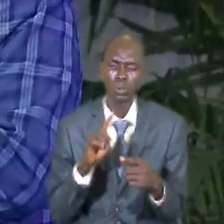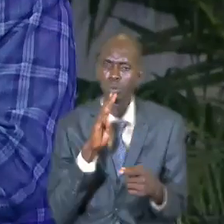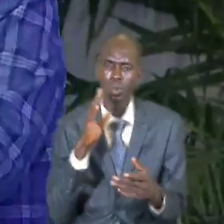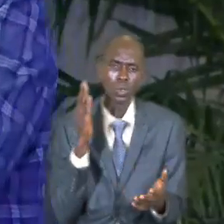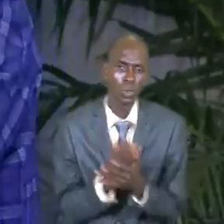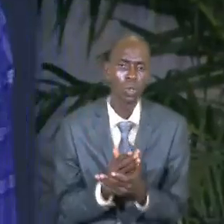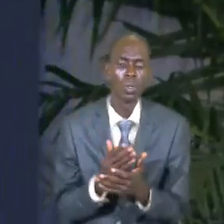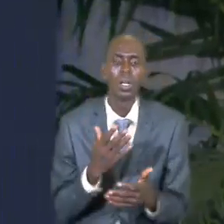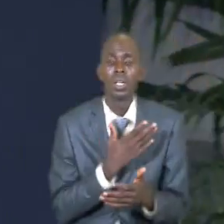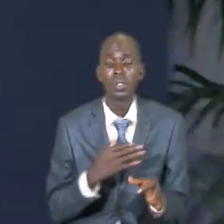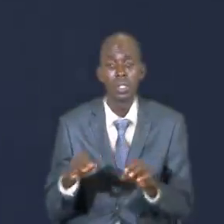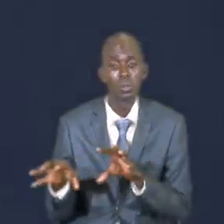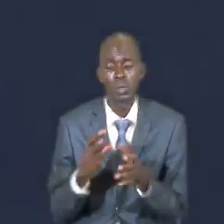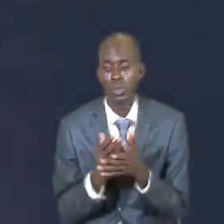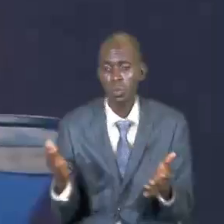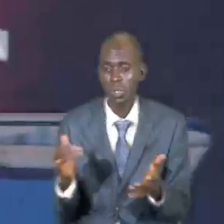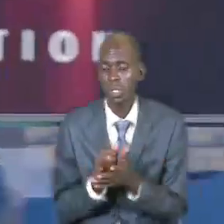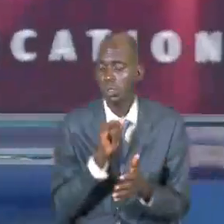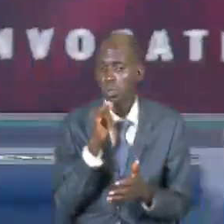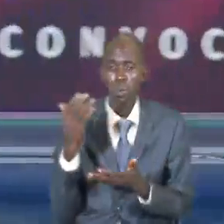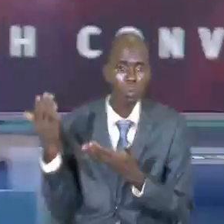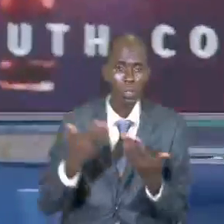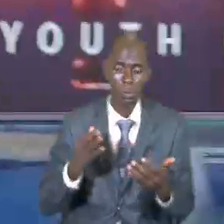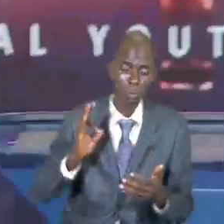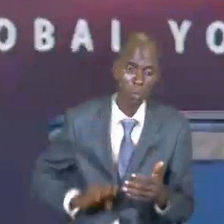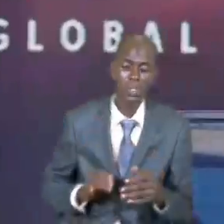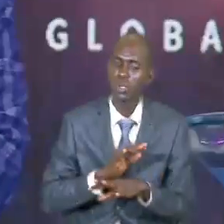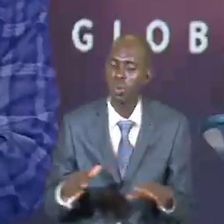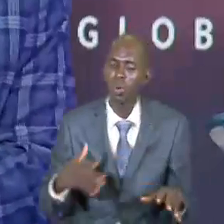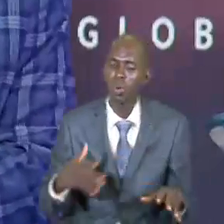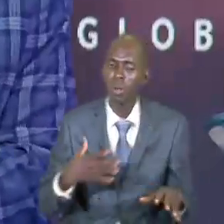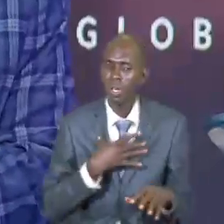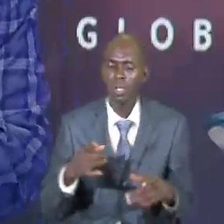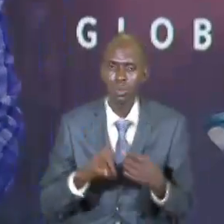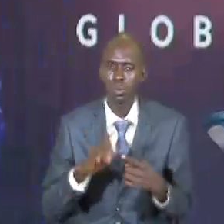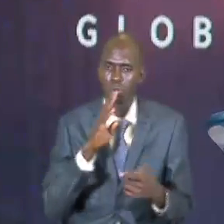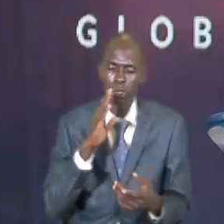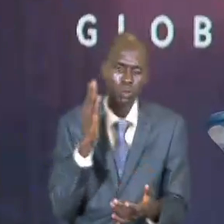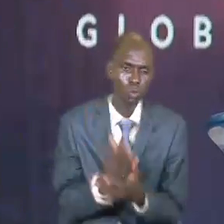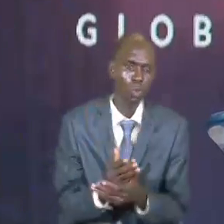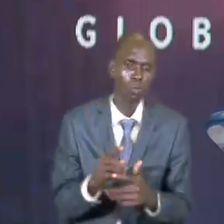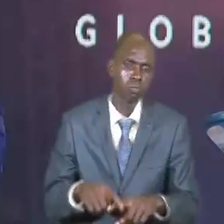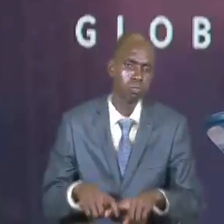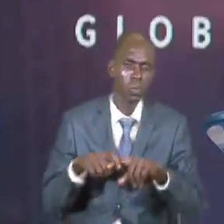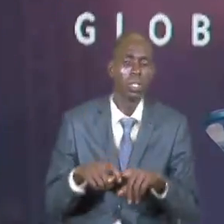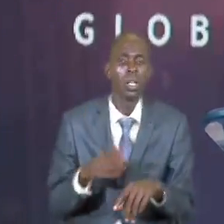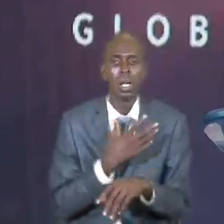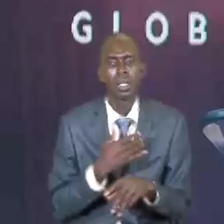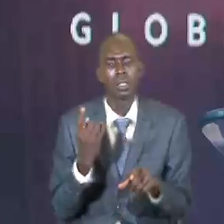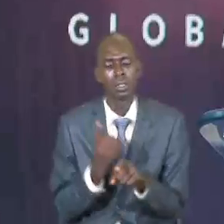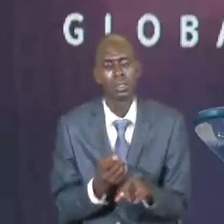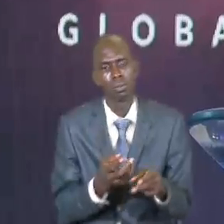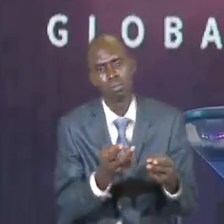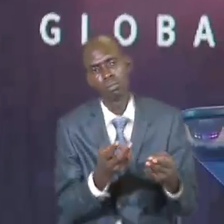don't like interruption. If they're lying down and they're looking at the pool where they think they'll get their healing, they